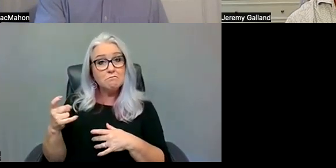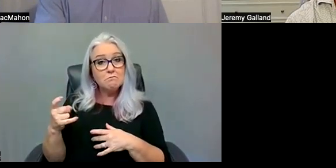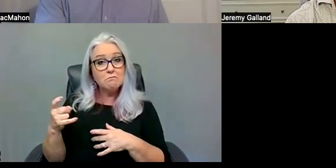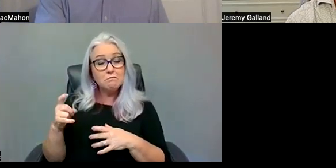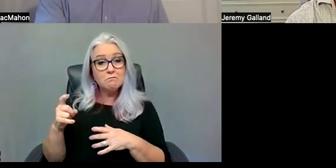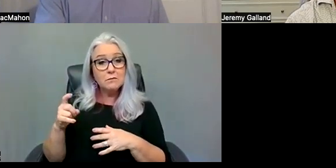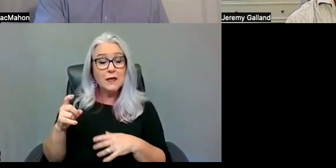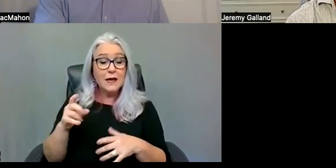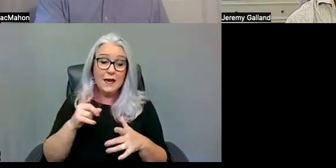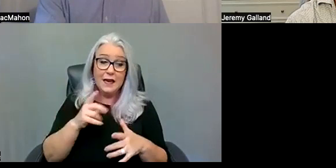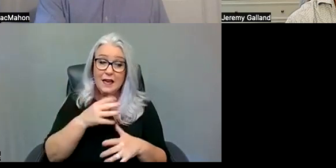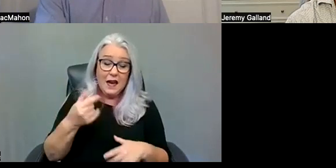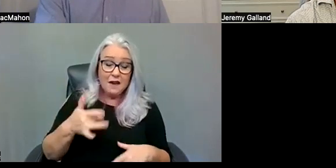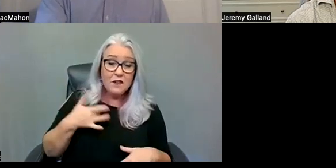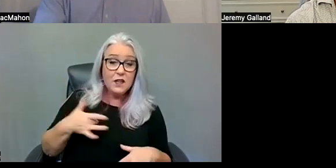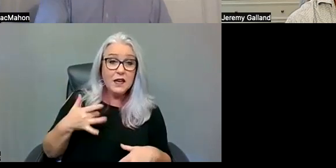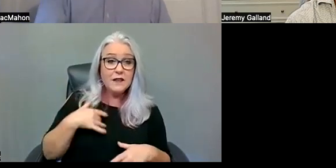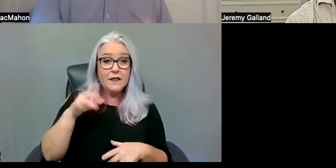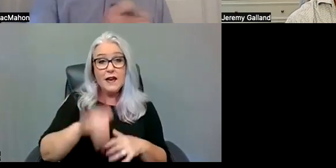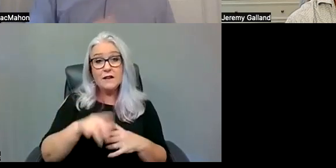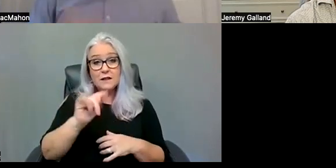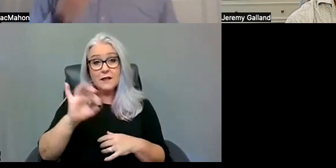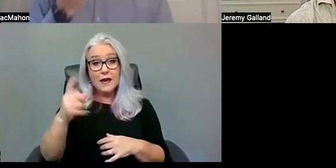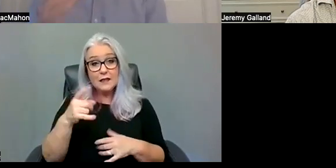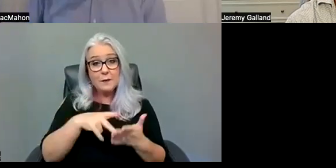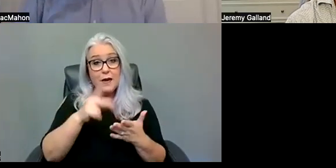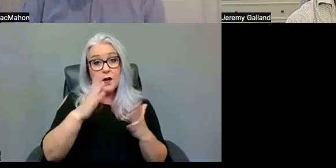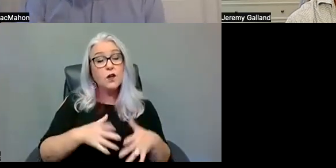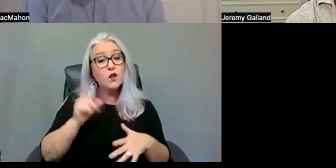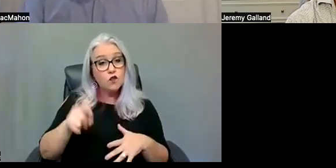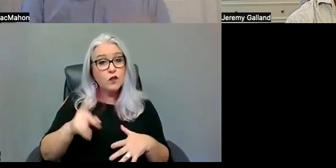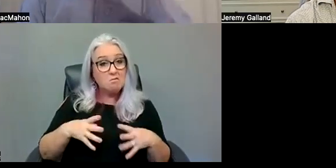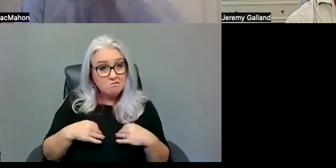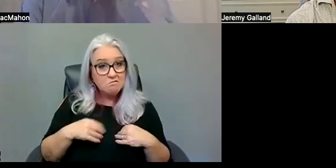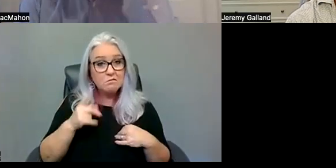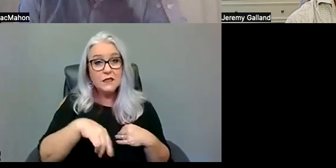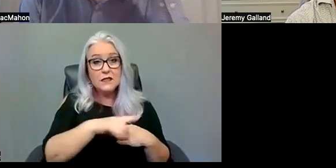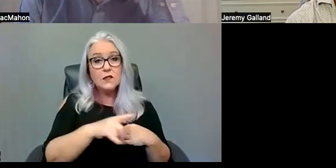the taxpayer should absorb this cost. And it is a school board